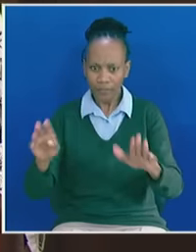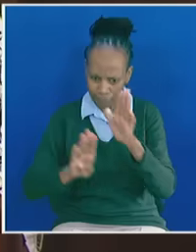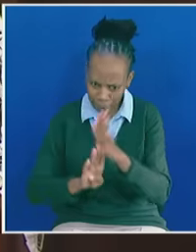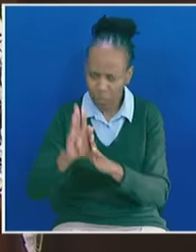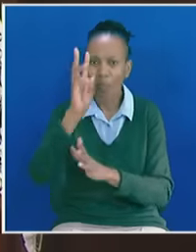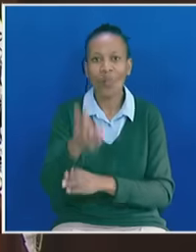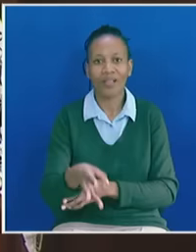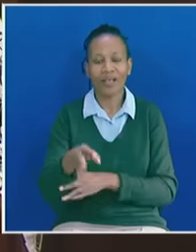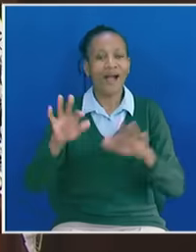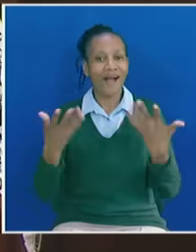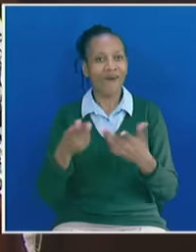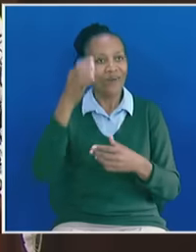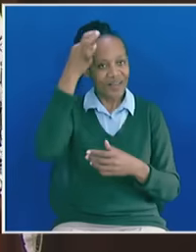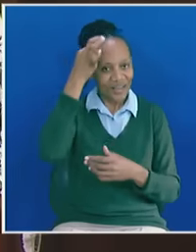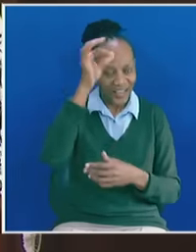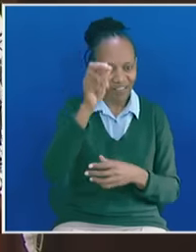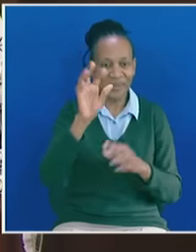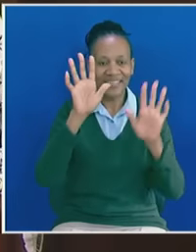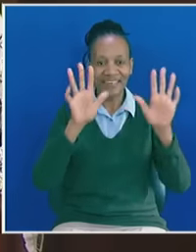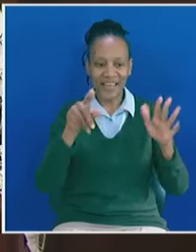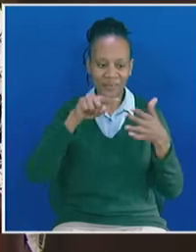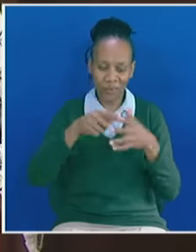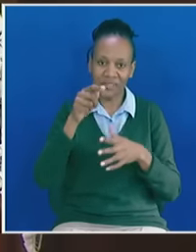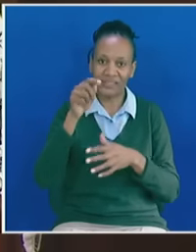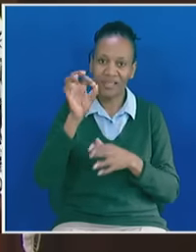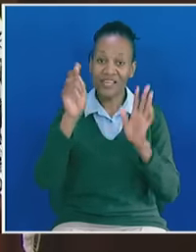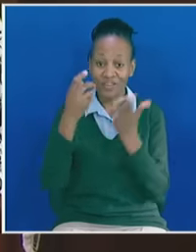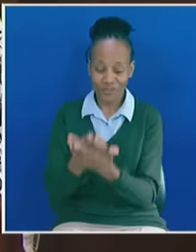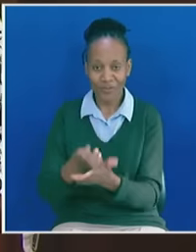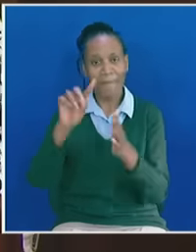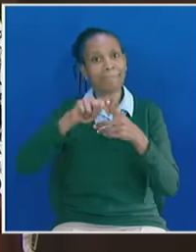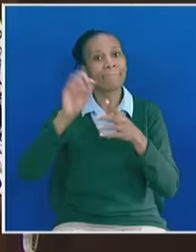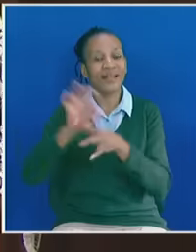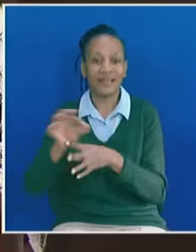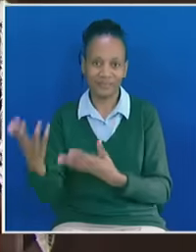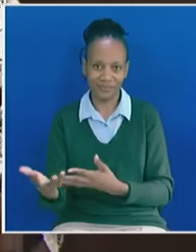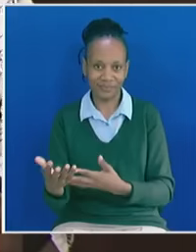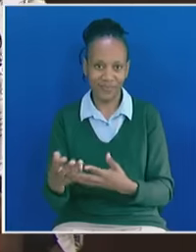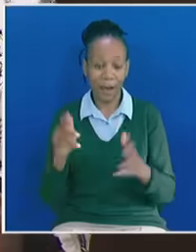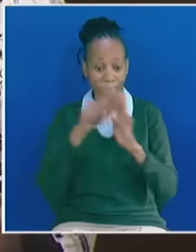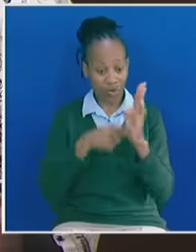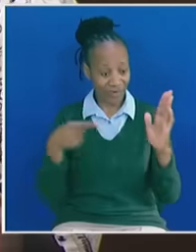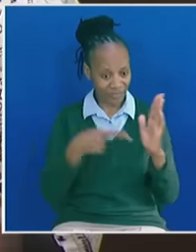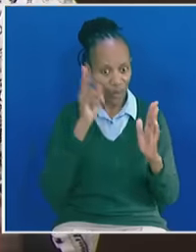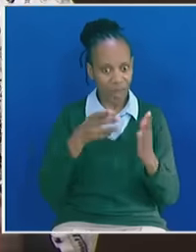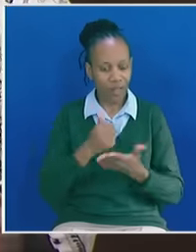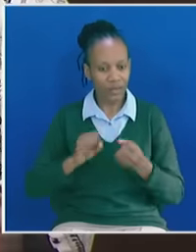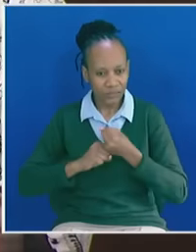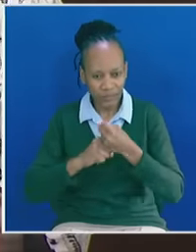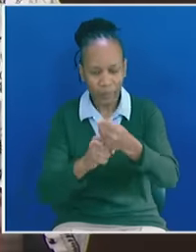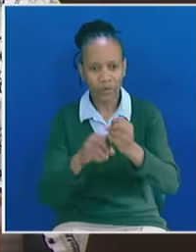realized through government's 9-point economic plan. In this program, we will revitalize agriculture